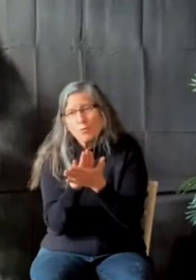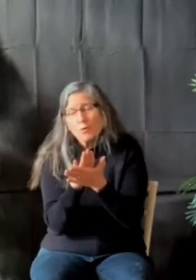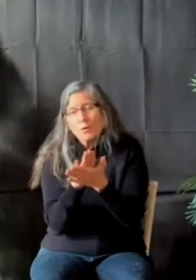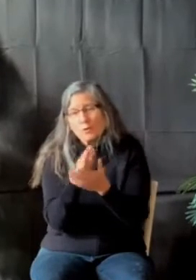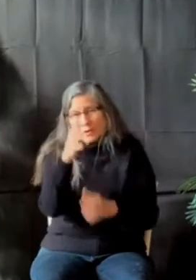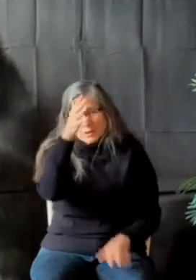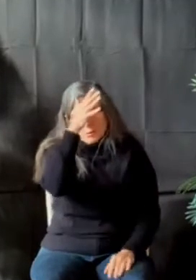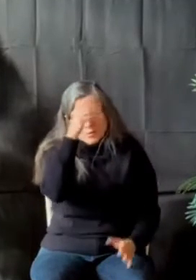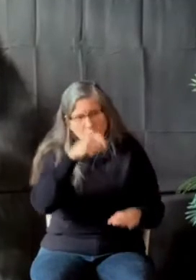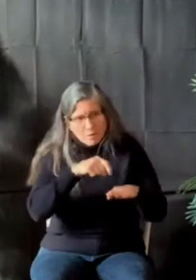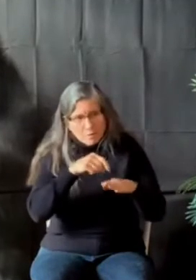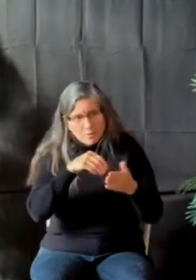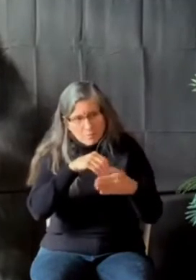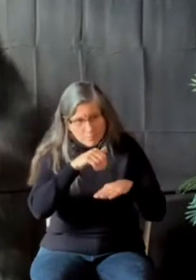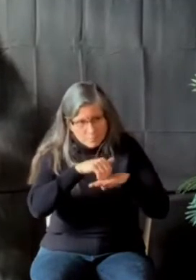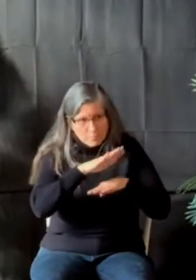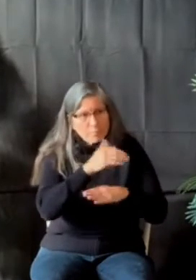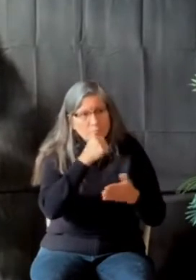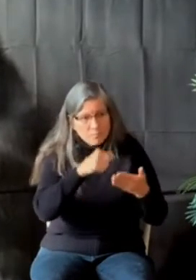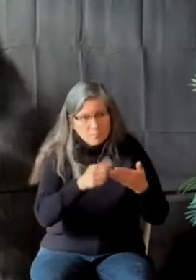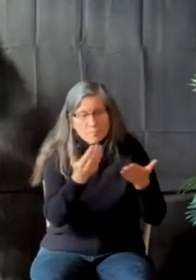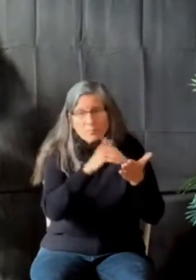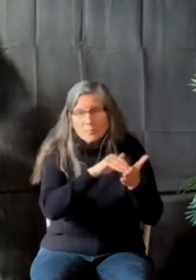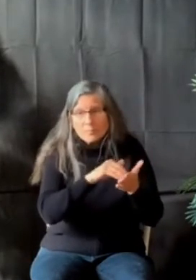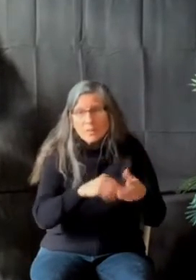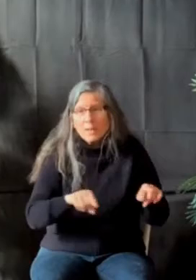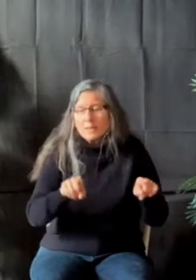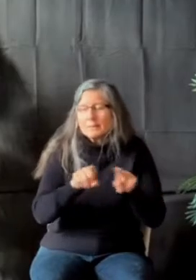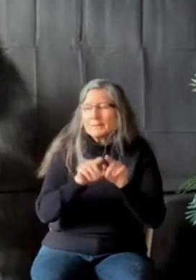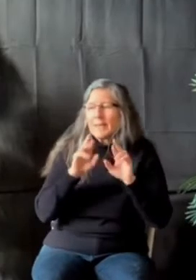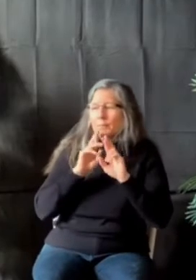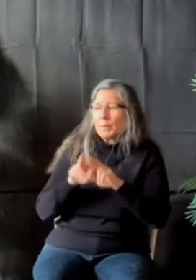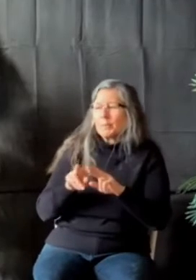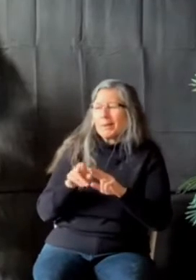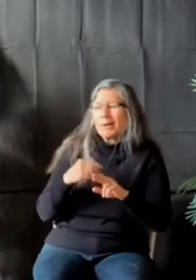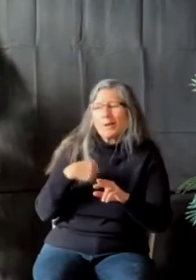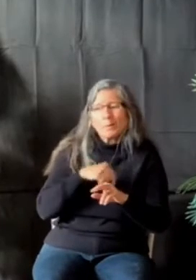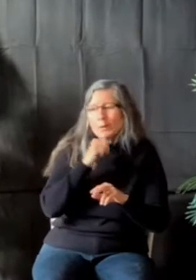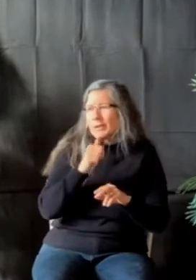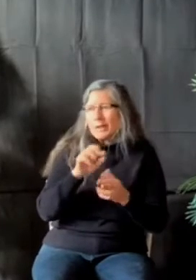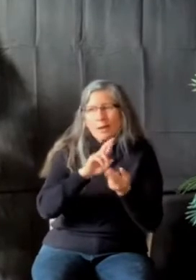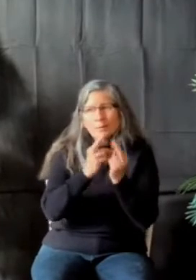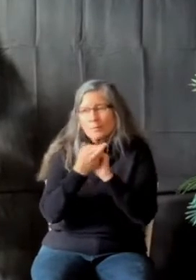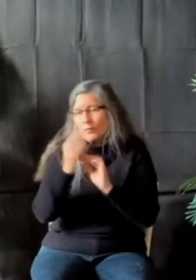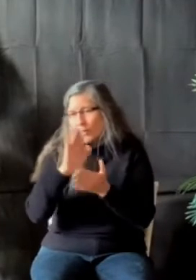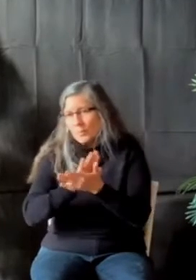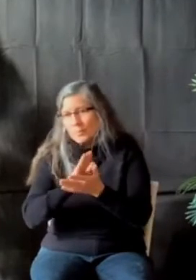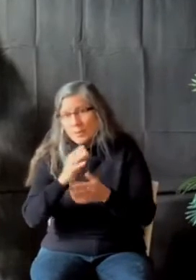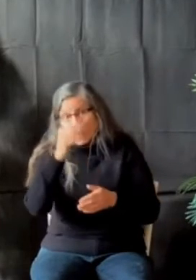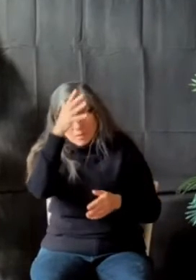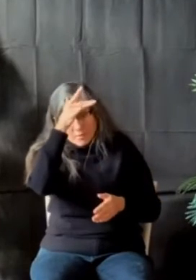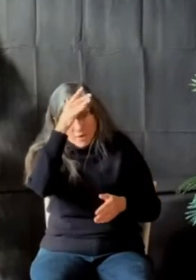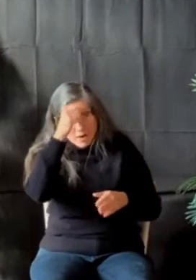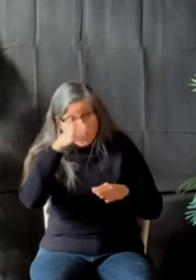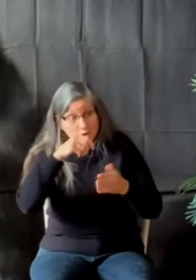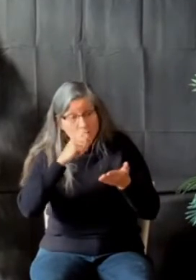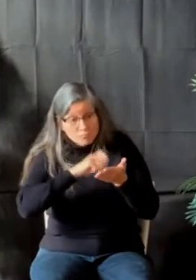The father wrote him again. Same reply, sent it back. The father wrote him again.